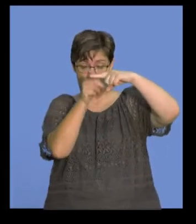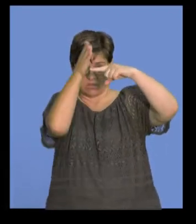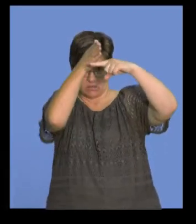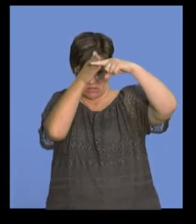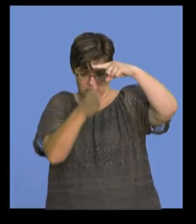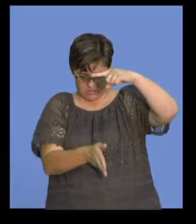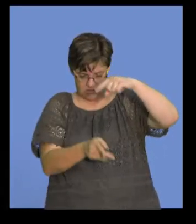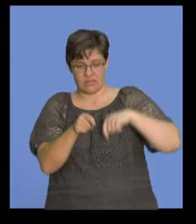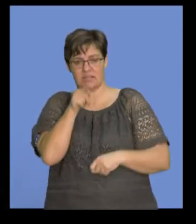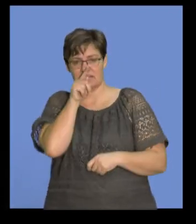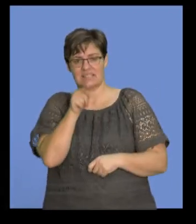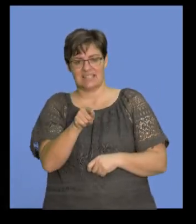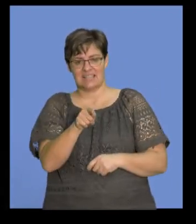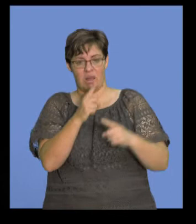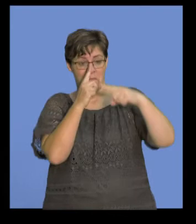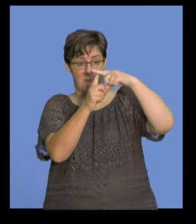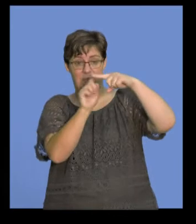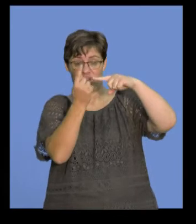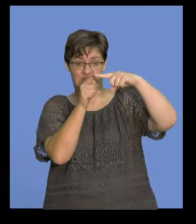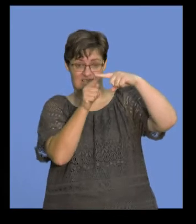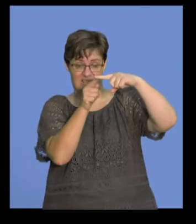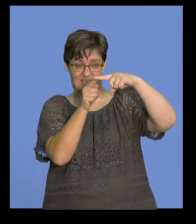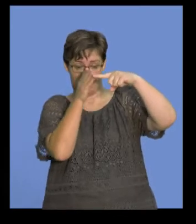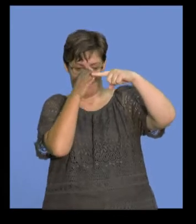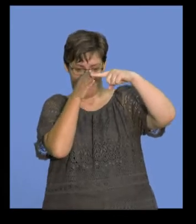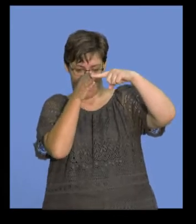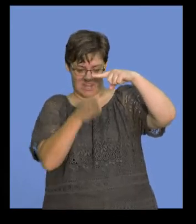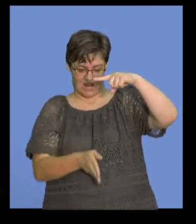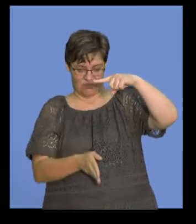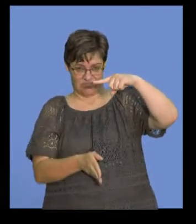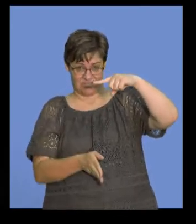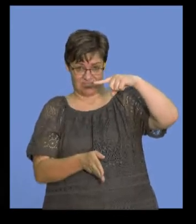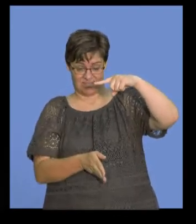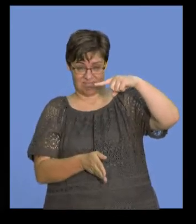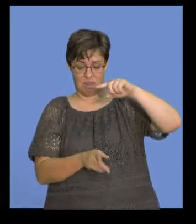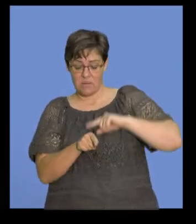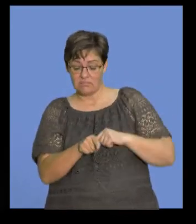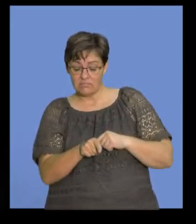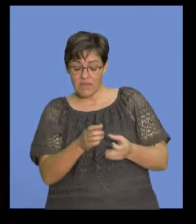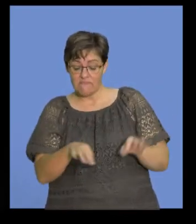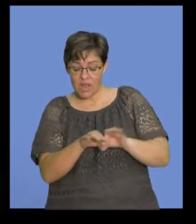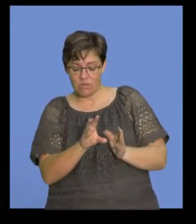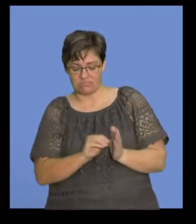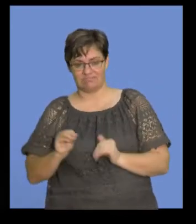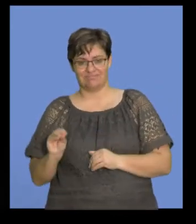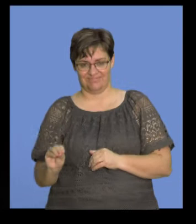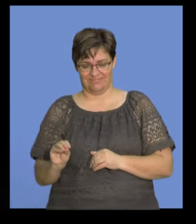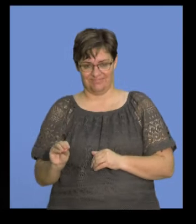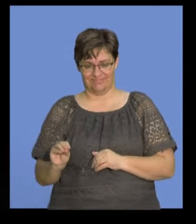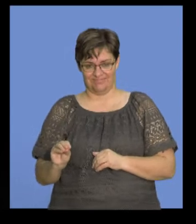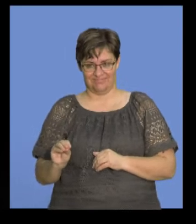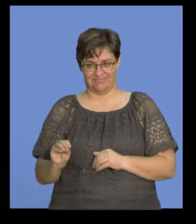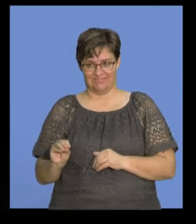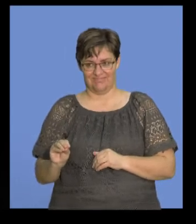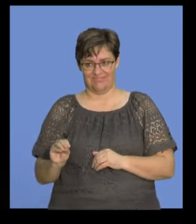the join, see where the first point intercepts, draw a vertical line down, record that value, and that would